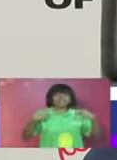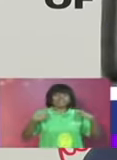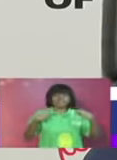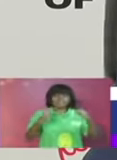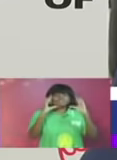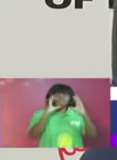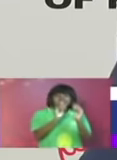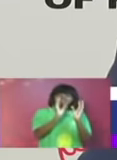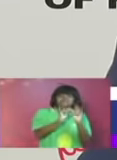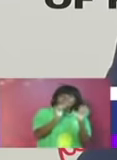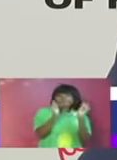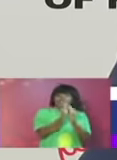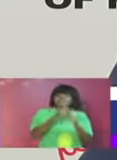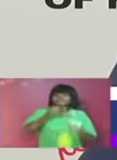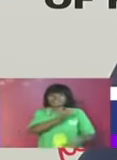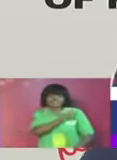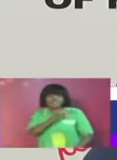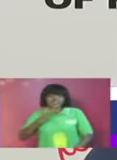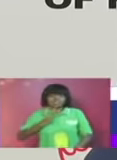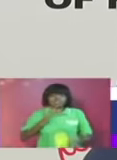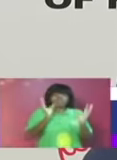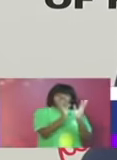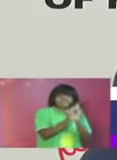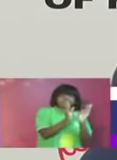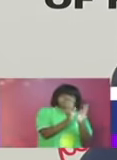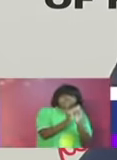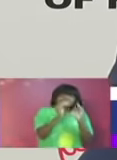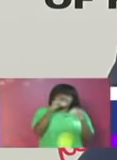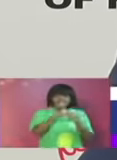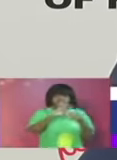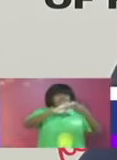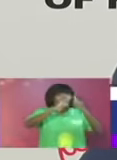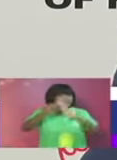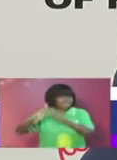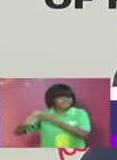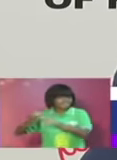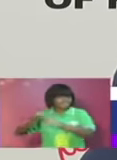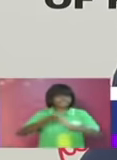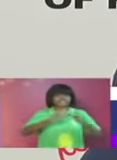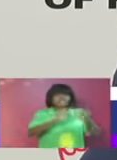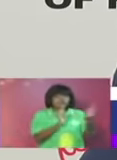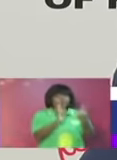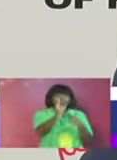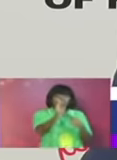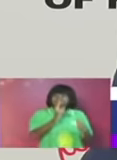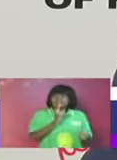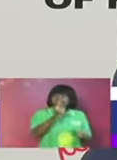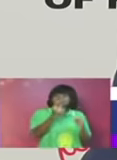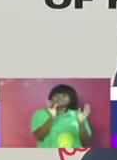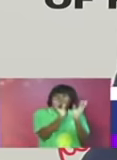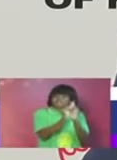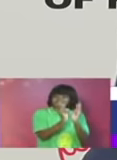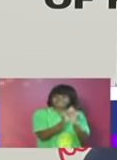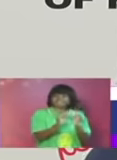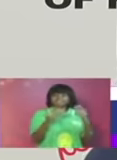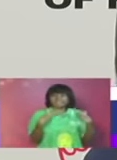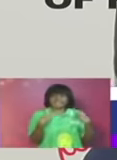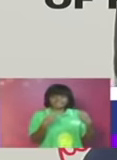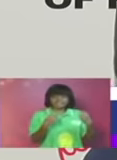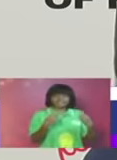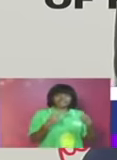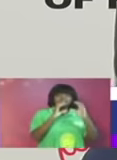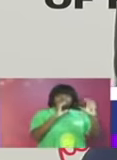one-on-one, their communities one-on-one. Companies are bringing in doctors for one-on-one conversations. We are